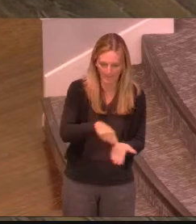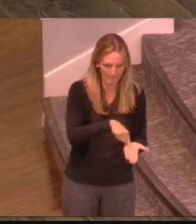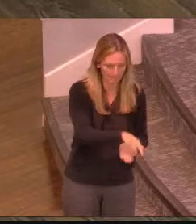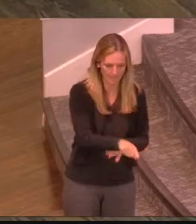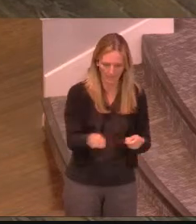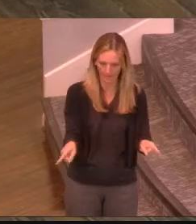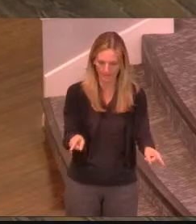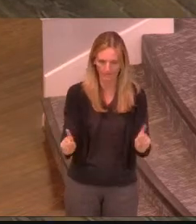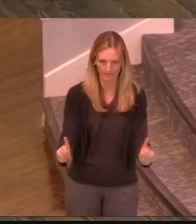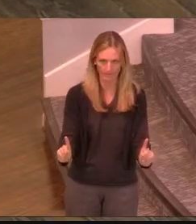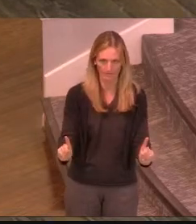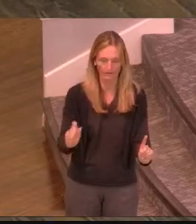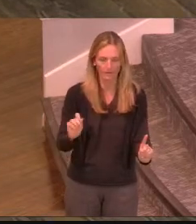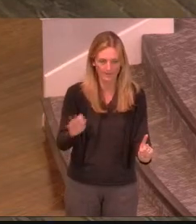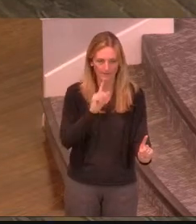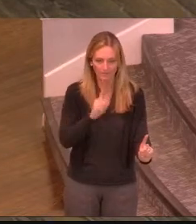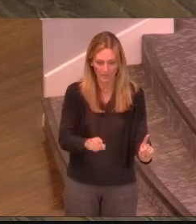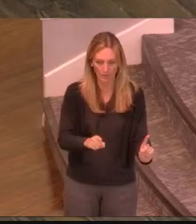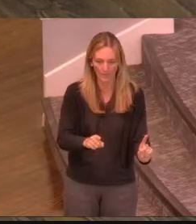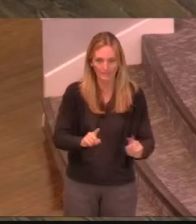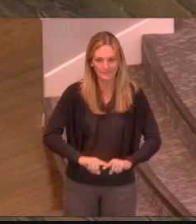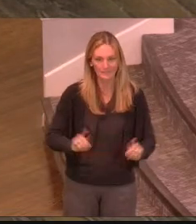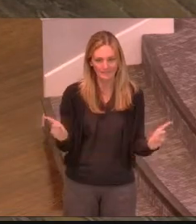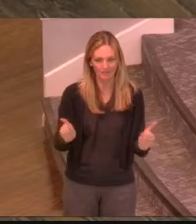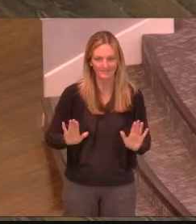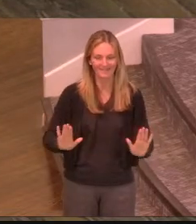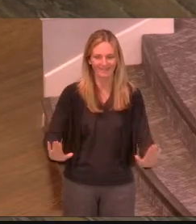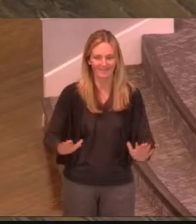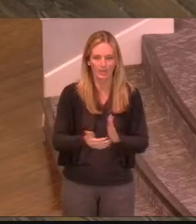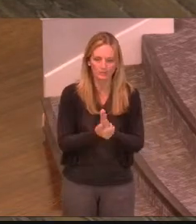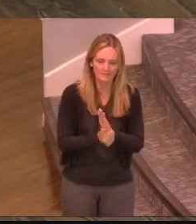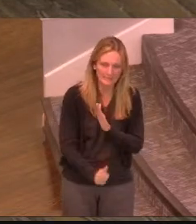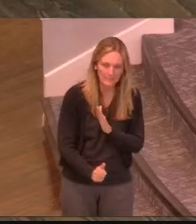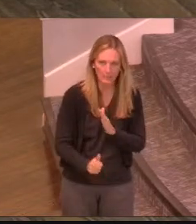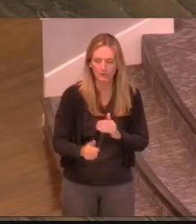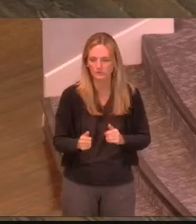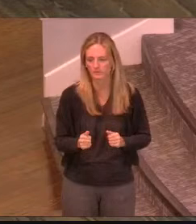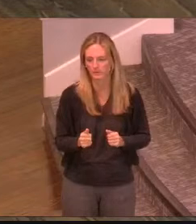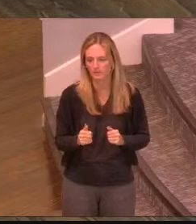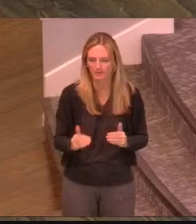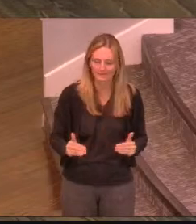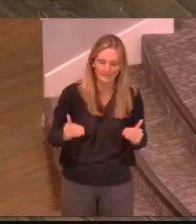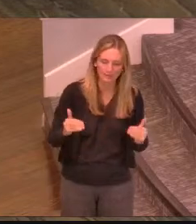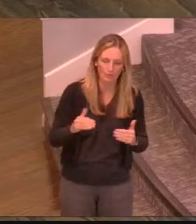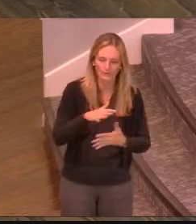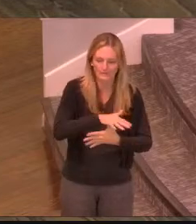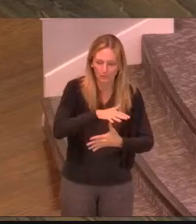exists a difference in skills, seniority, tenure, and so